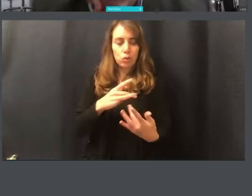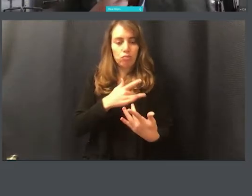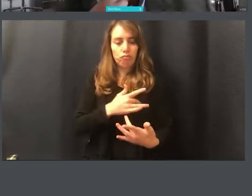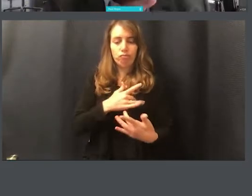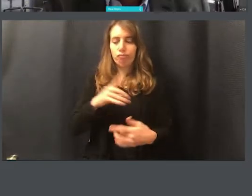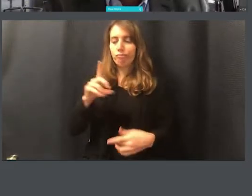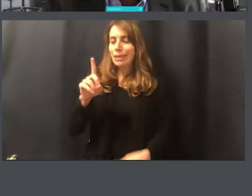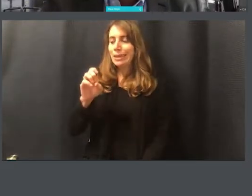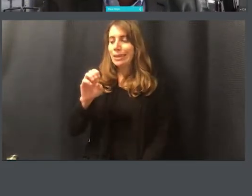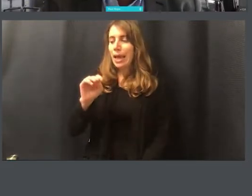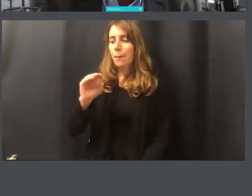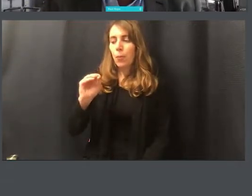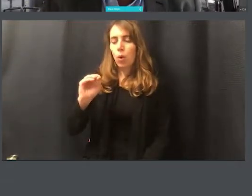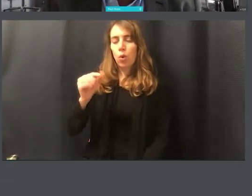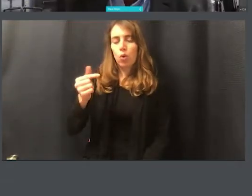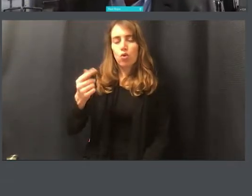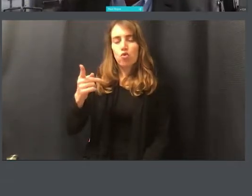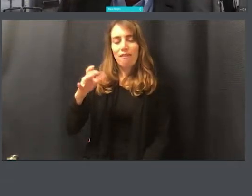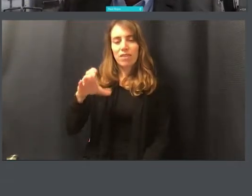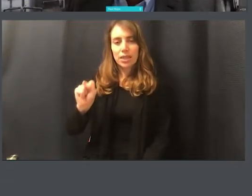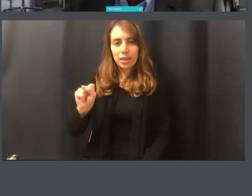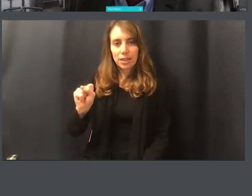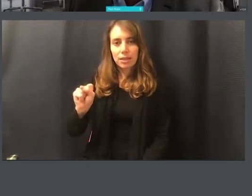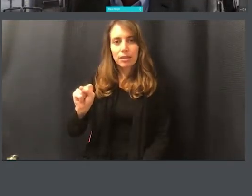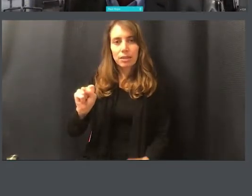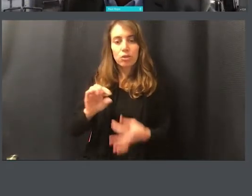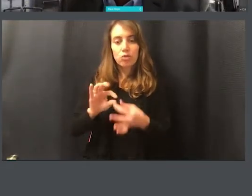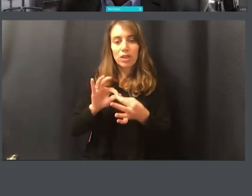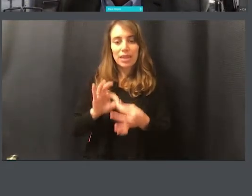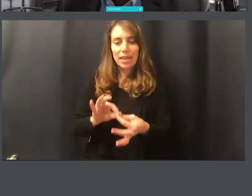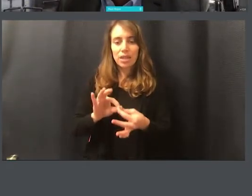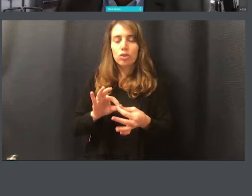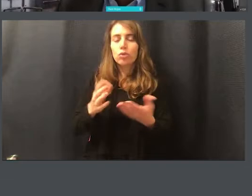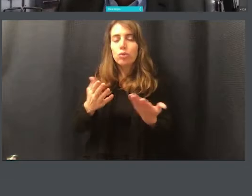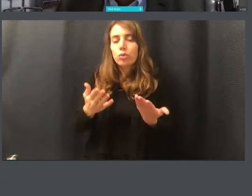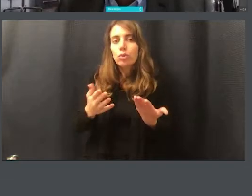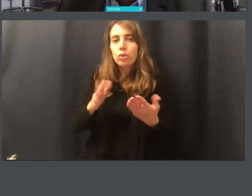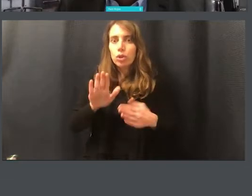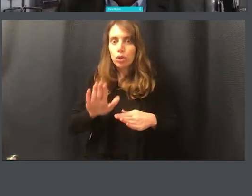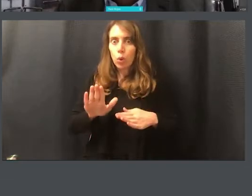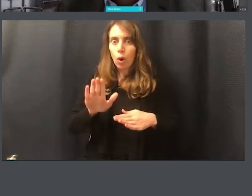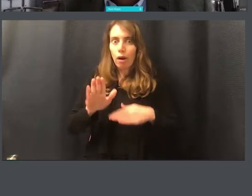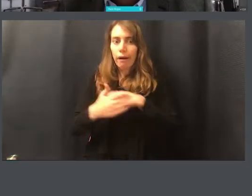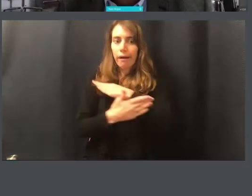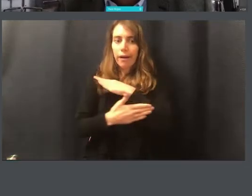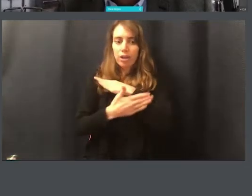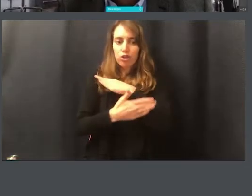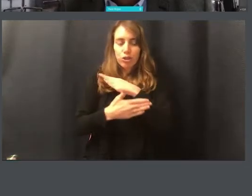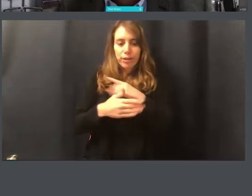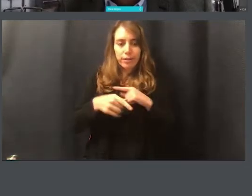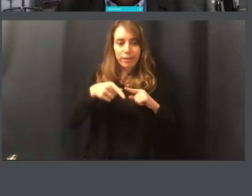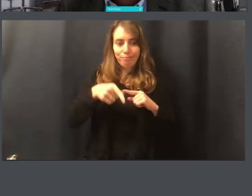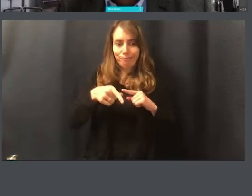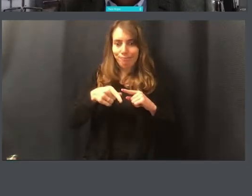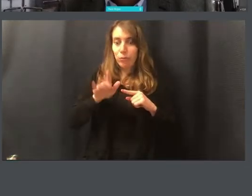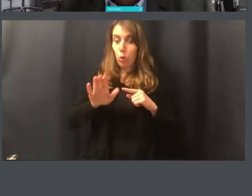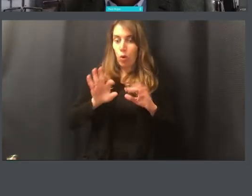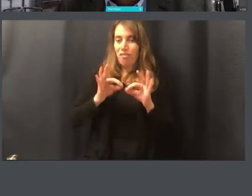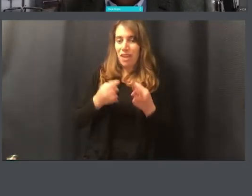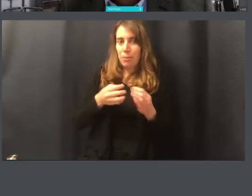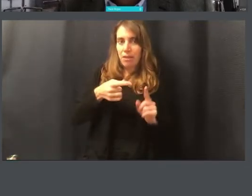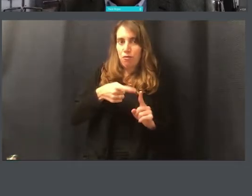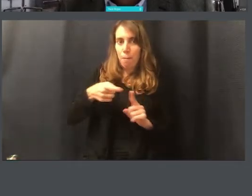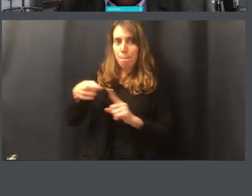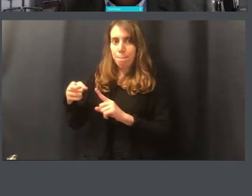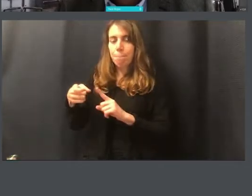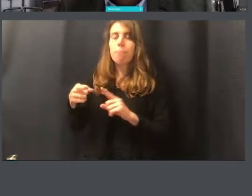but I thought it would be interesting to look at kind of this kind of dynamic change, right? So one is, you can focus on the US, which kind of